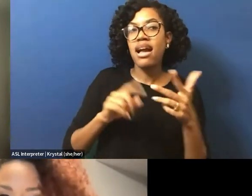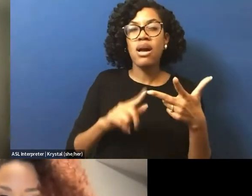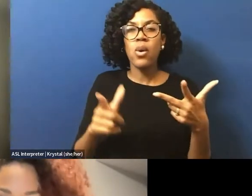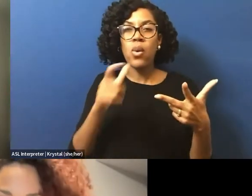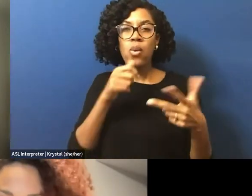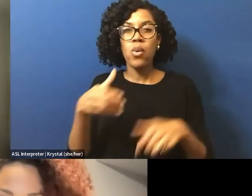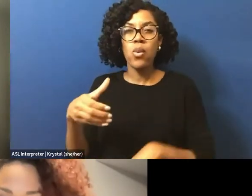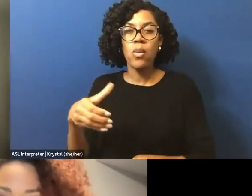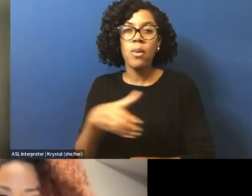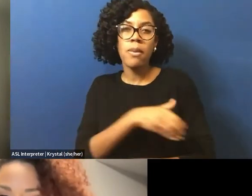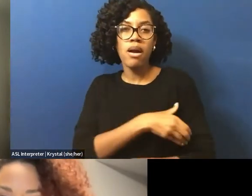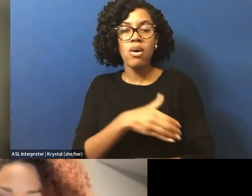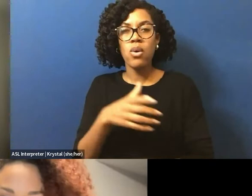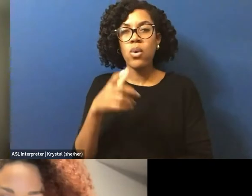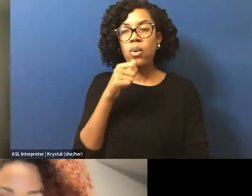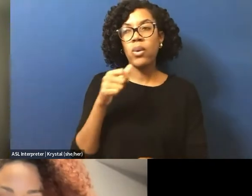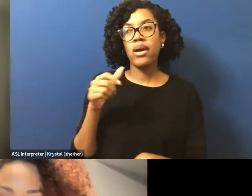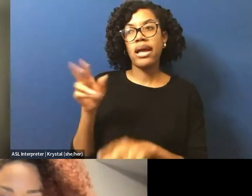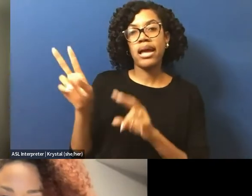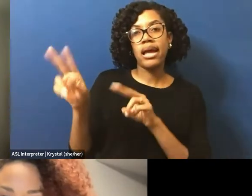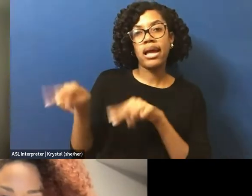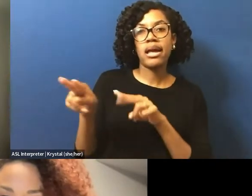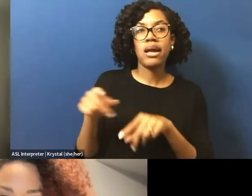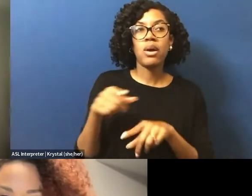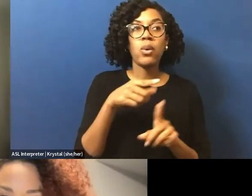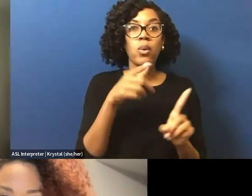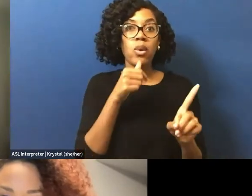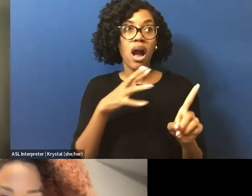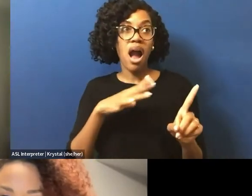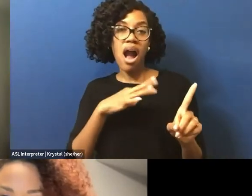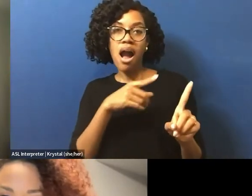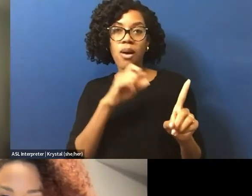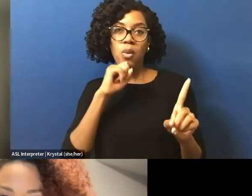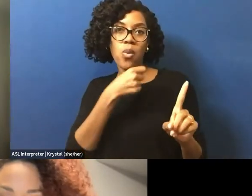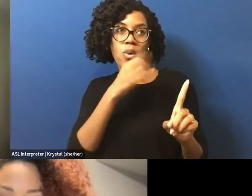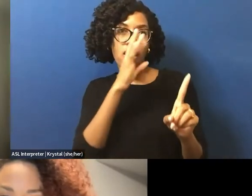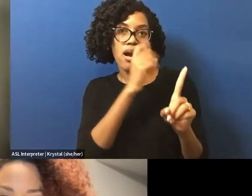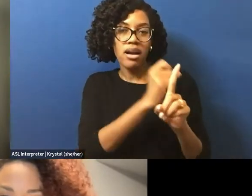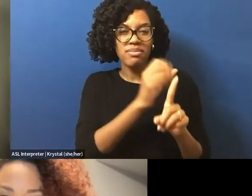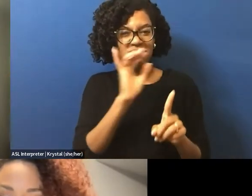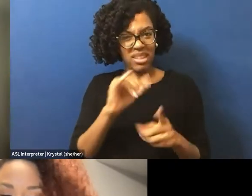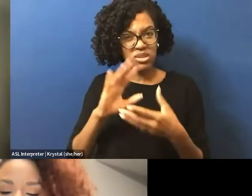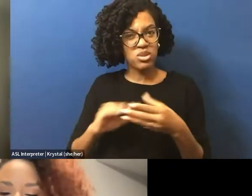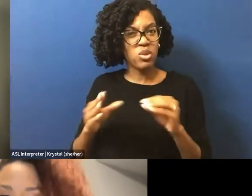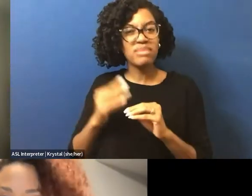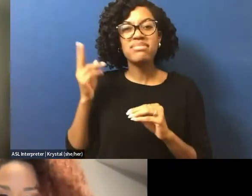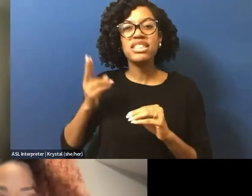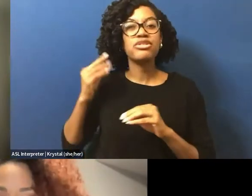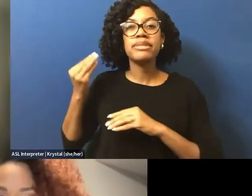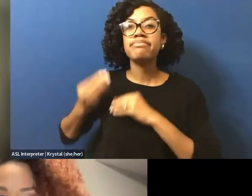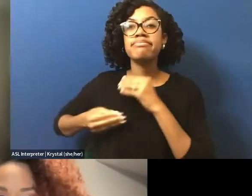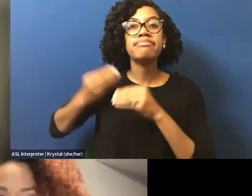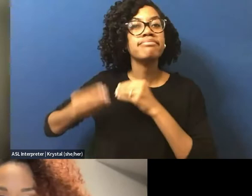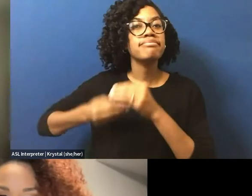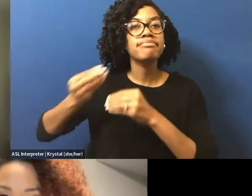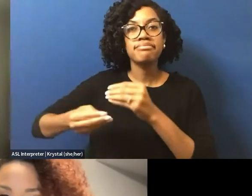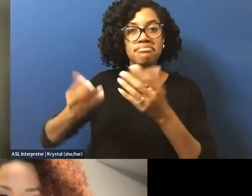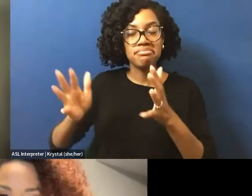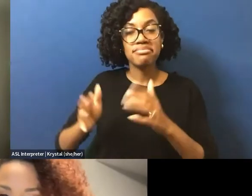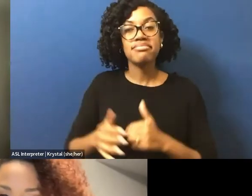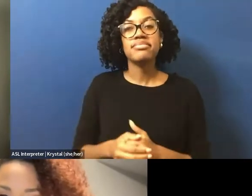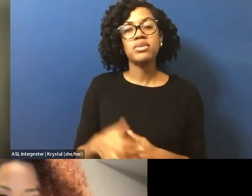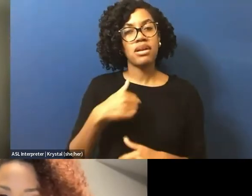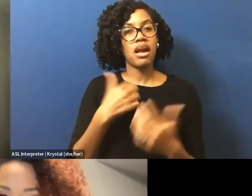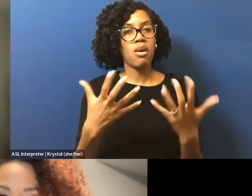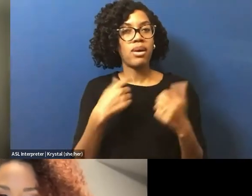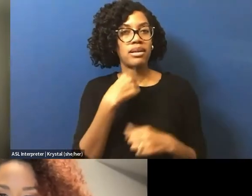cool, et cetera. And so I became a historian because I wanted to tell those stories, but also I realized that just like with